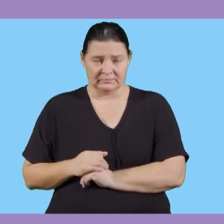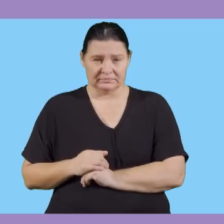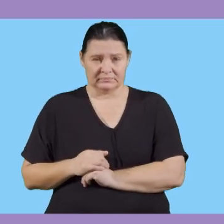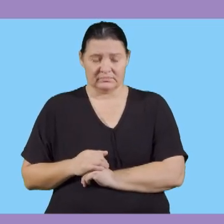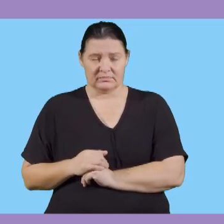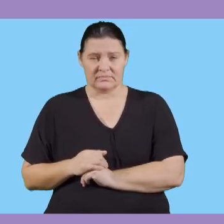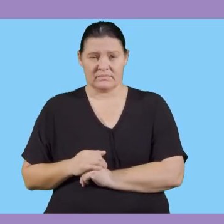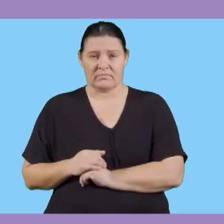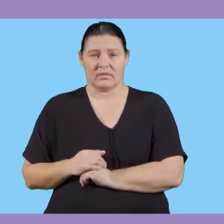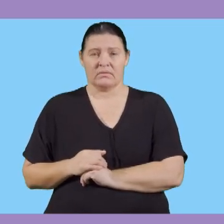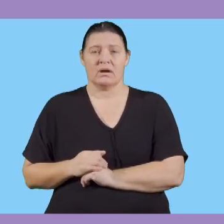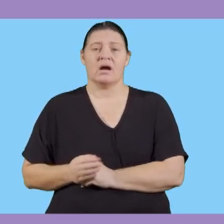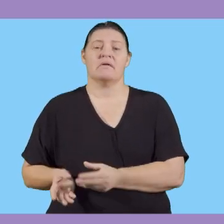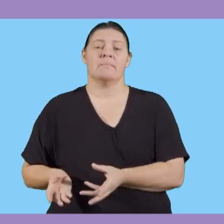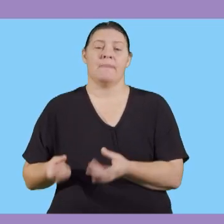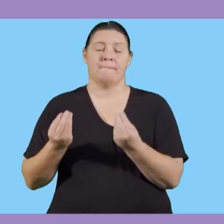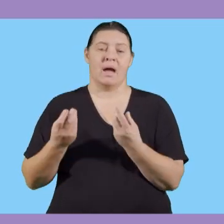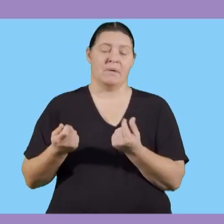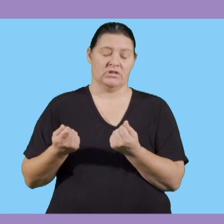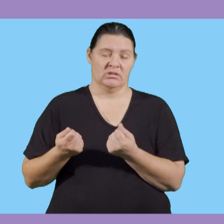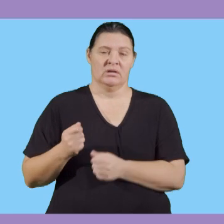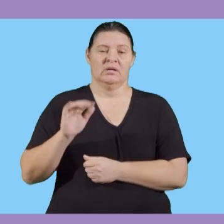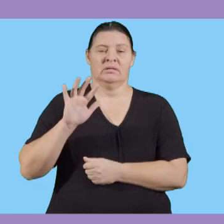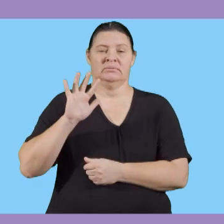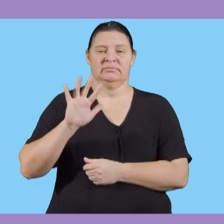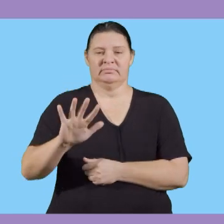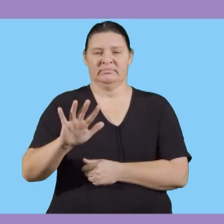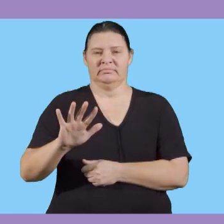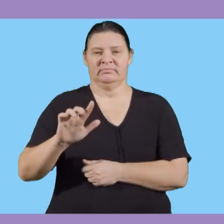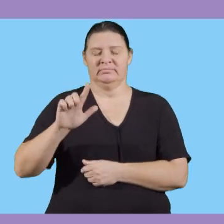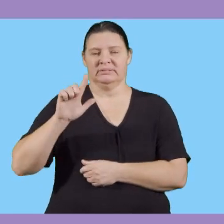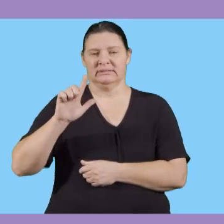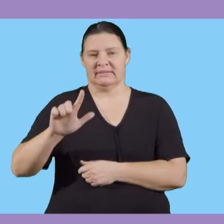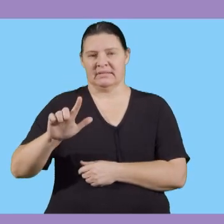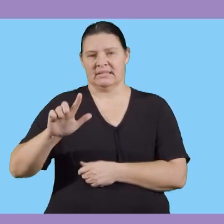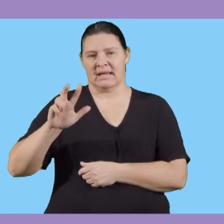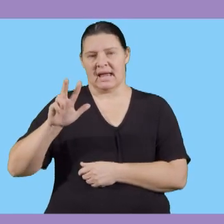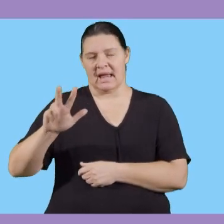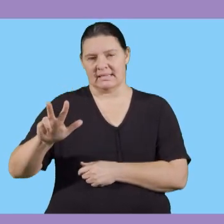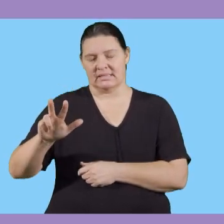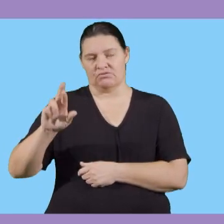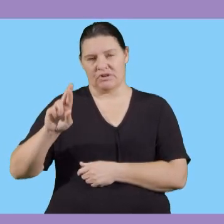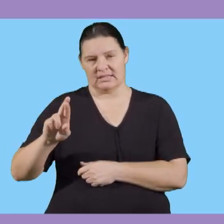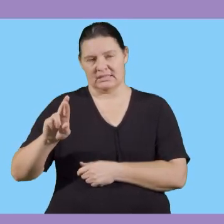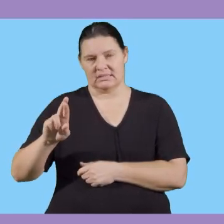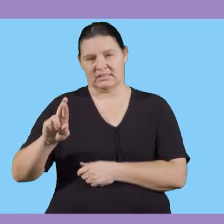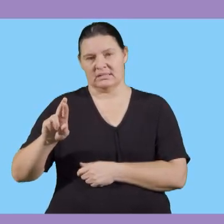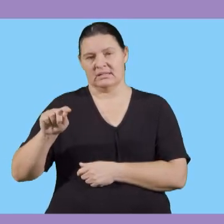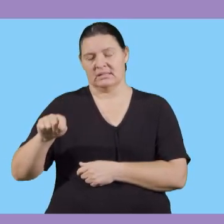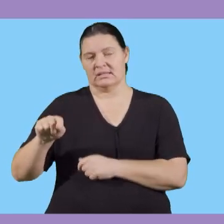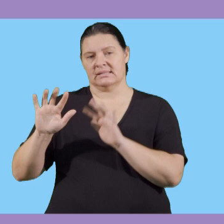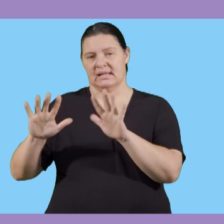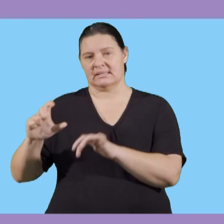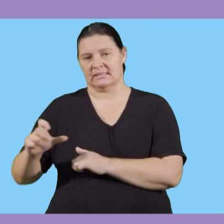divide that amount by 2, we have now 570 8 rands and